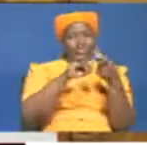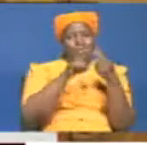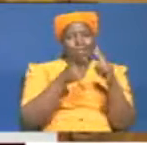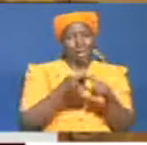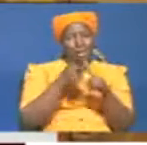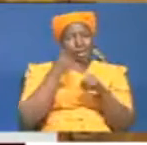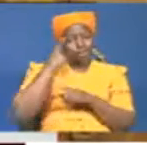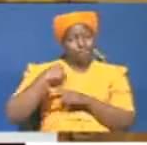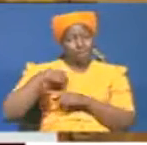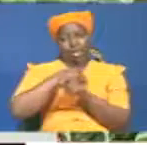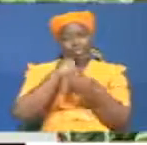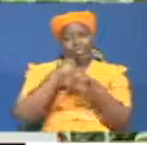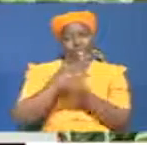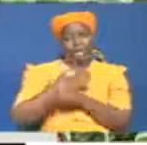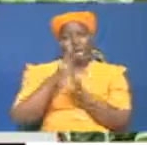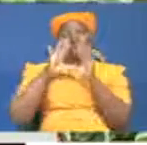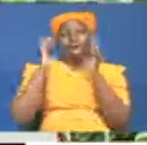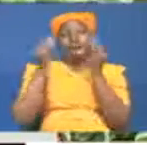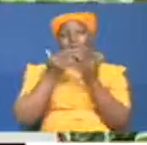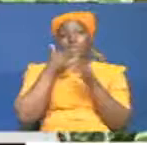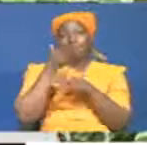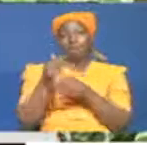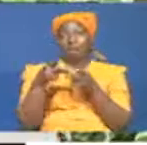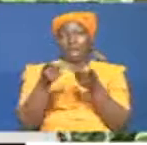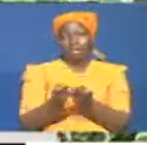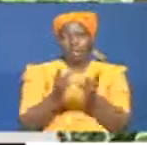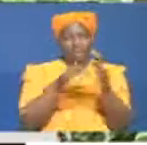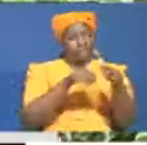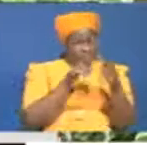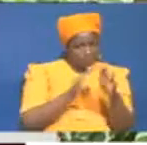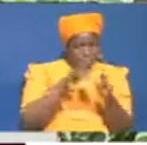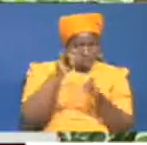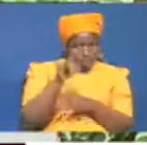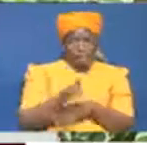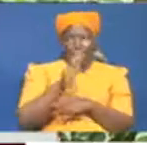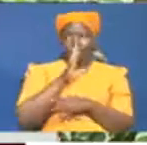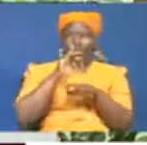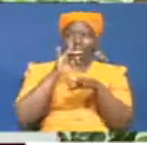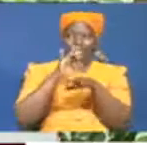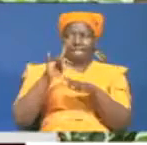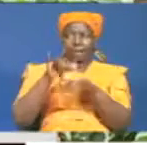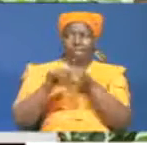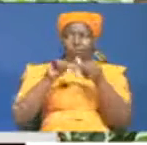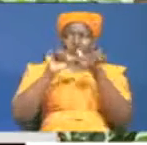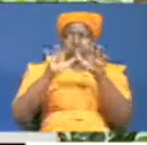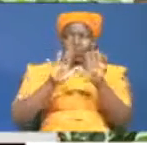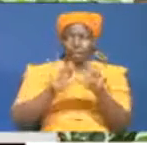we can make our world a better place. Farmers should actually be sensitized on the importance